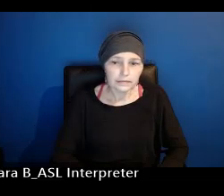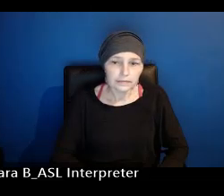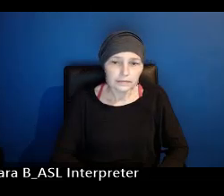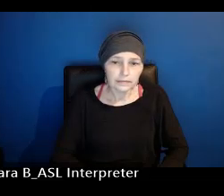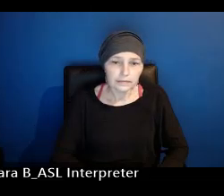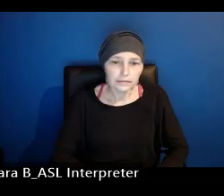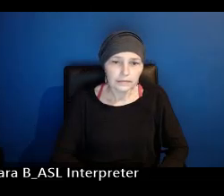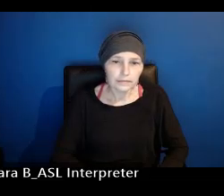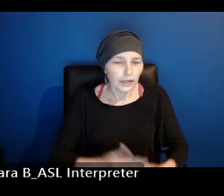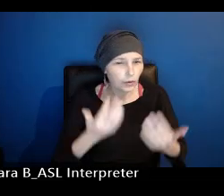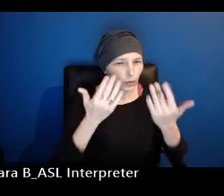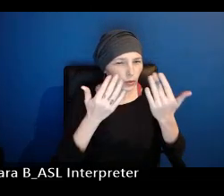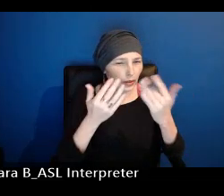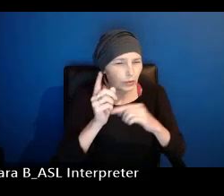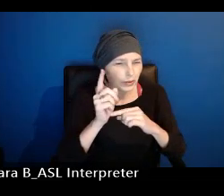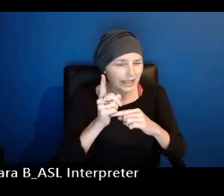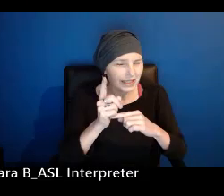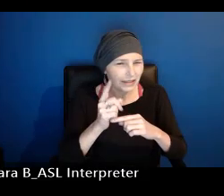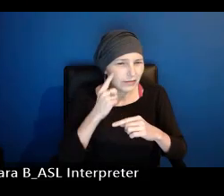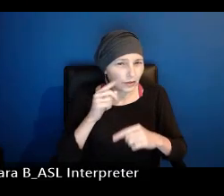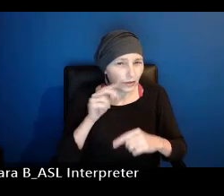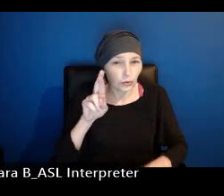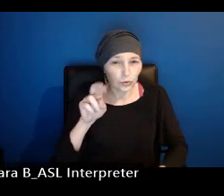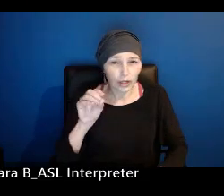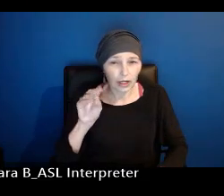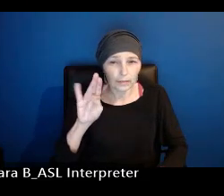Wait one more second. Robin, if you can.